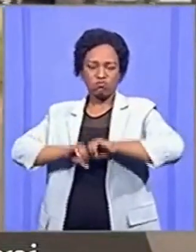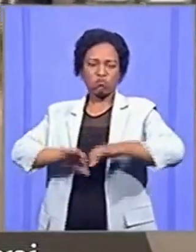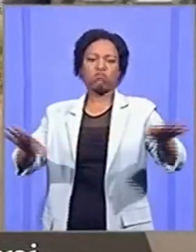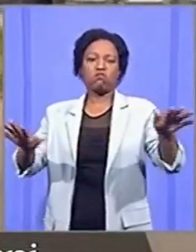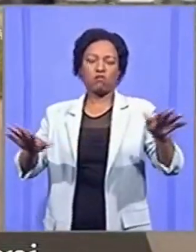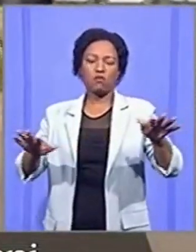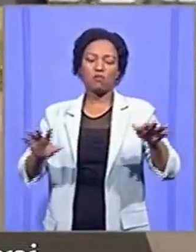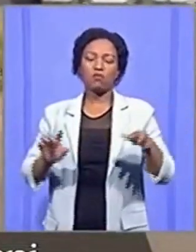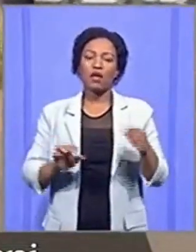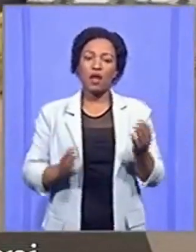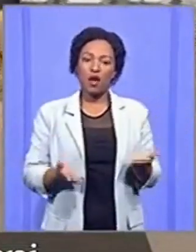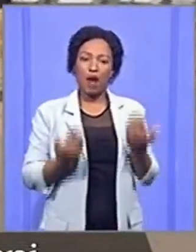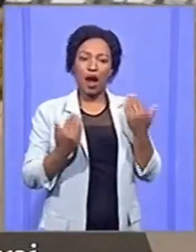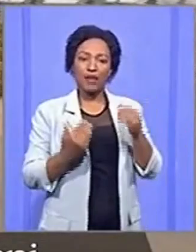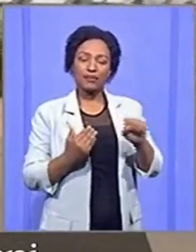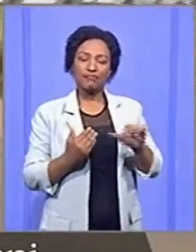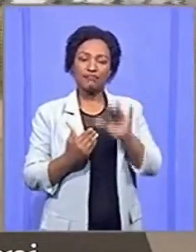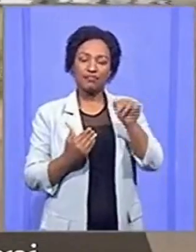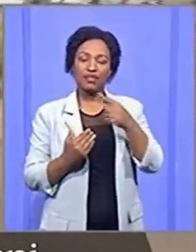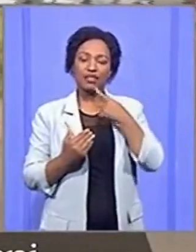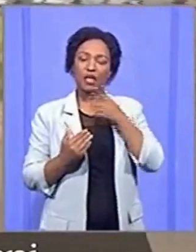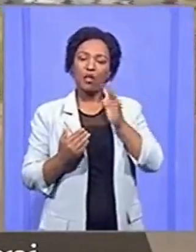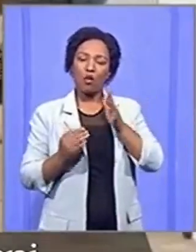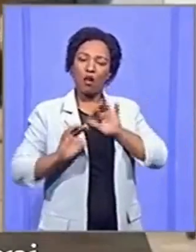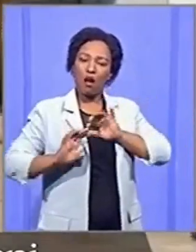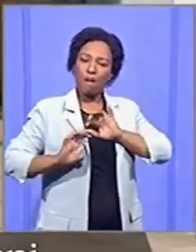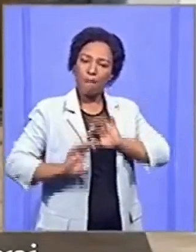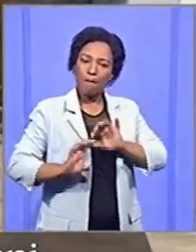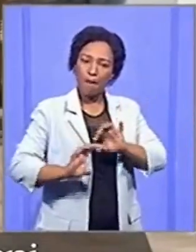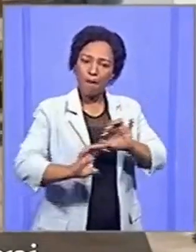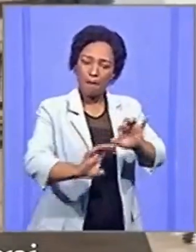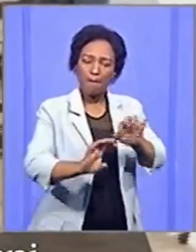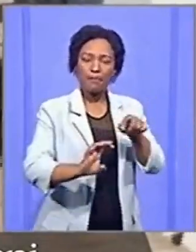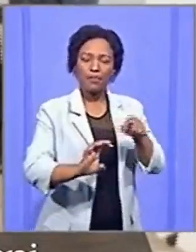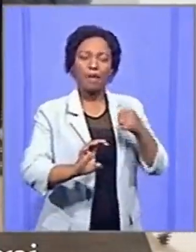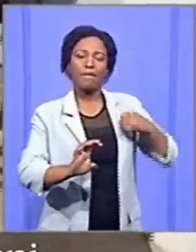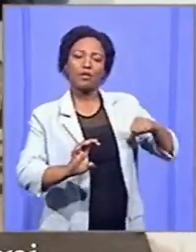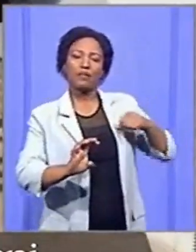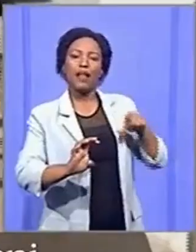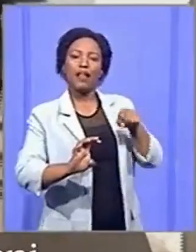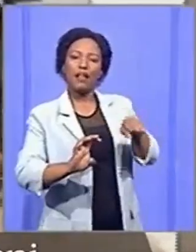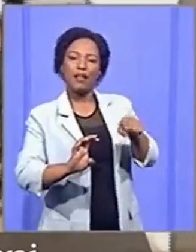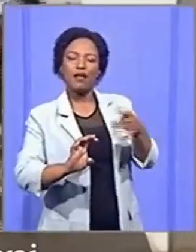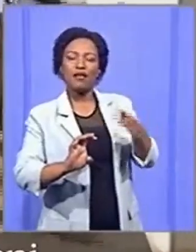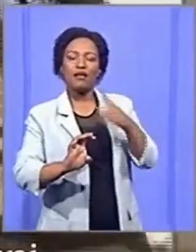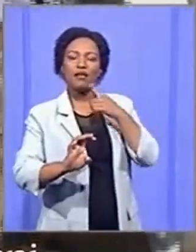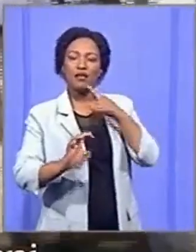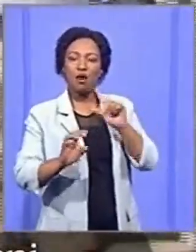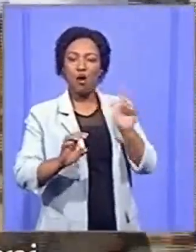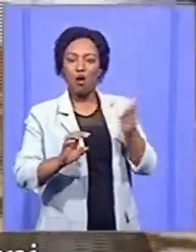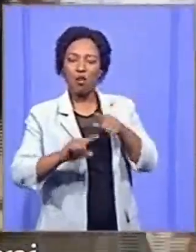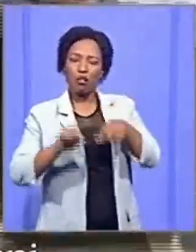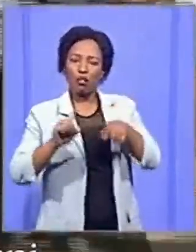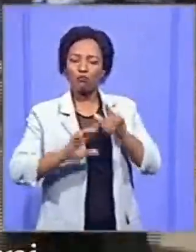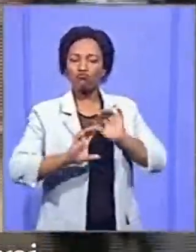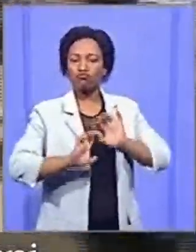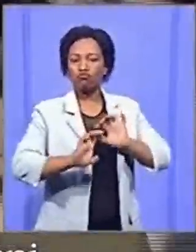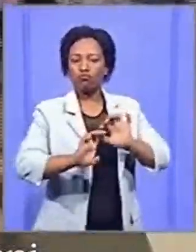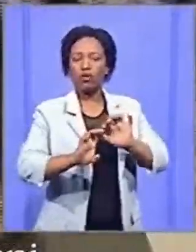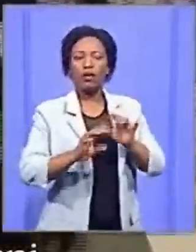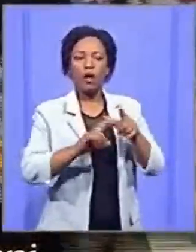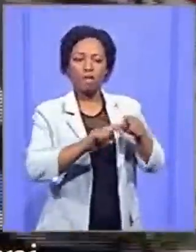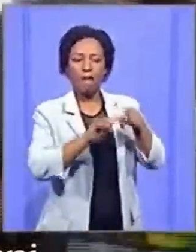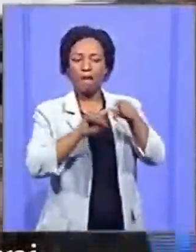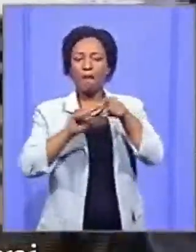e ikelela go gwantela kwa masepaleng wa Emalahleni. Fela ba boleletse gore mefuta yotlhe ya megwanto e sekegilwe go fitlha morago ga